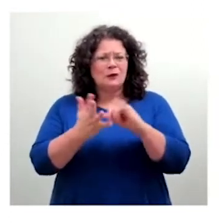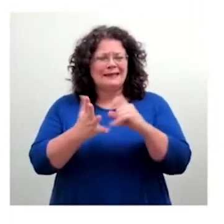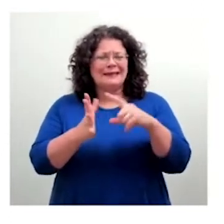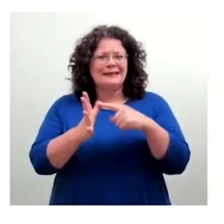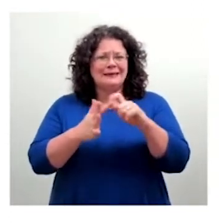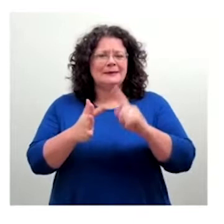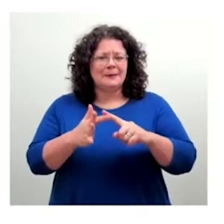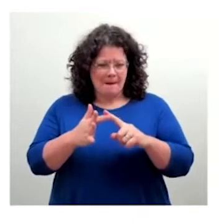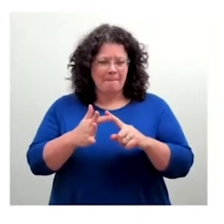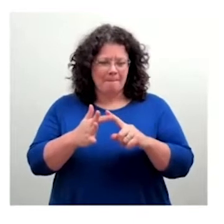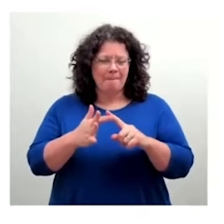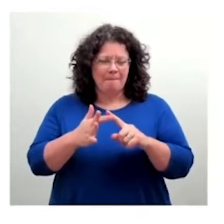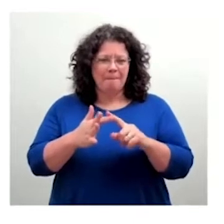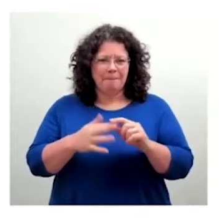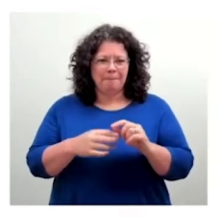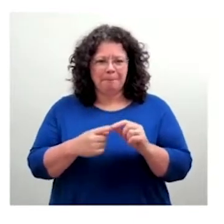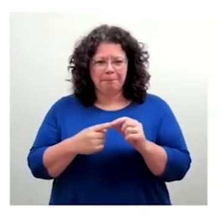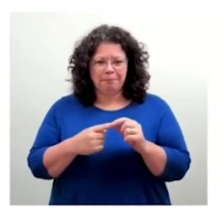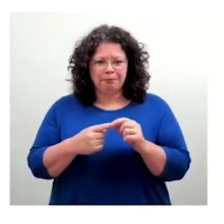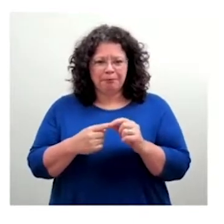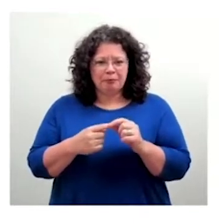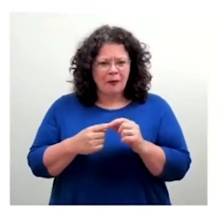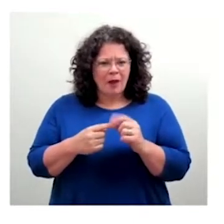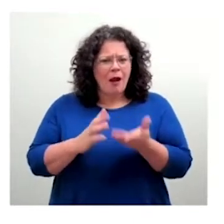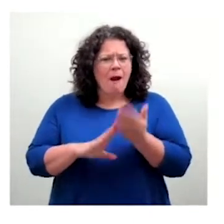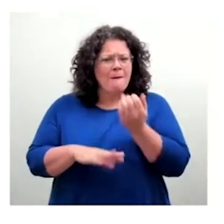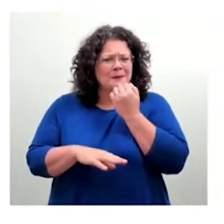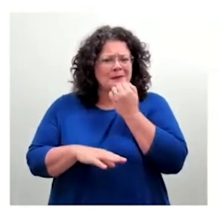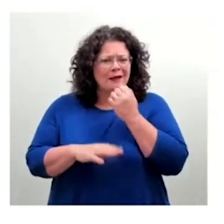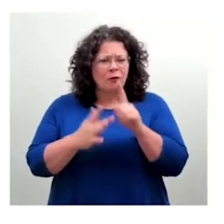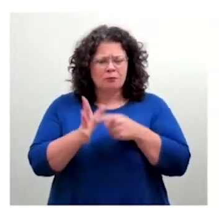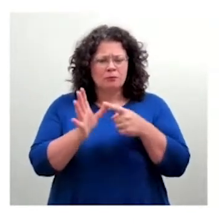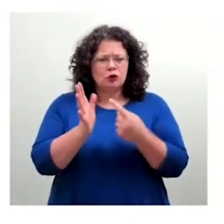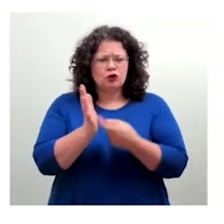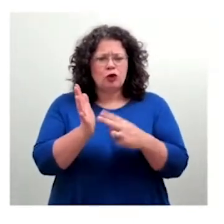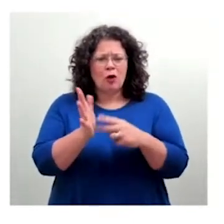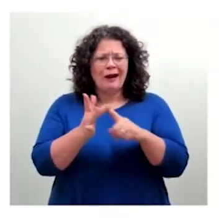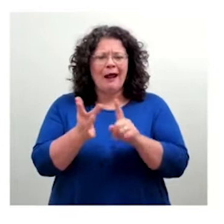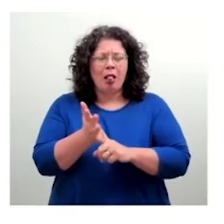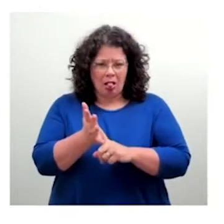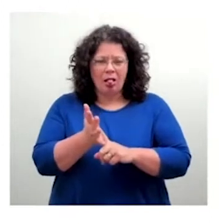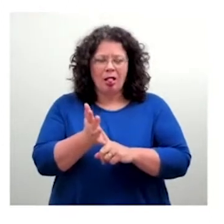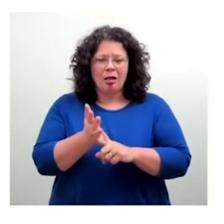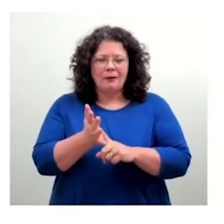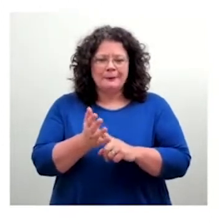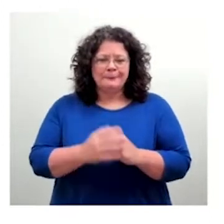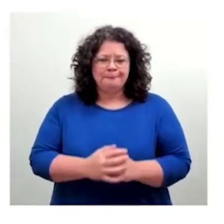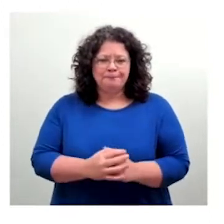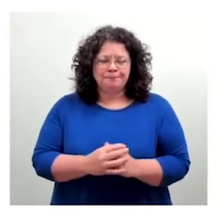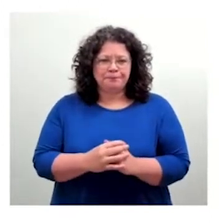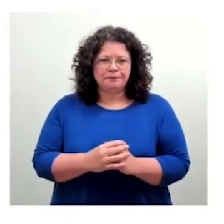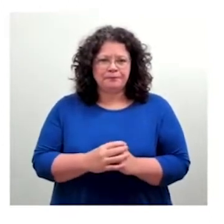Soundscape as a tool. Then we're going to have a session around 5:30